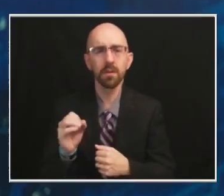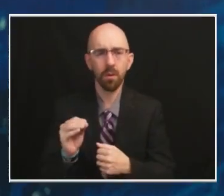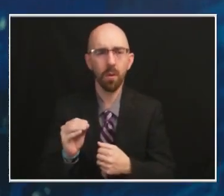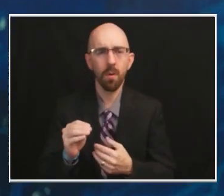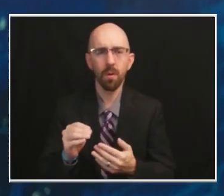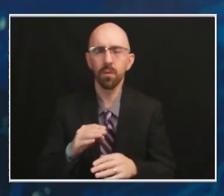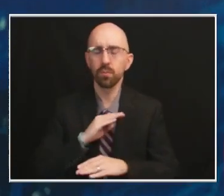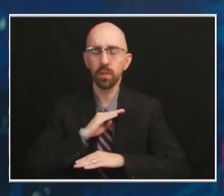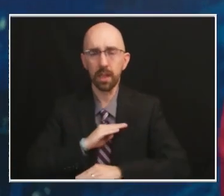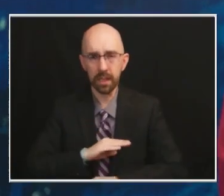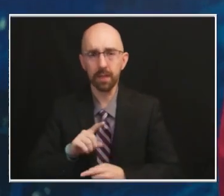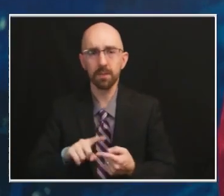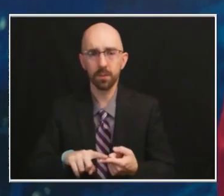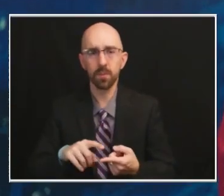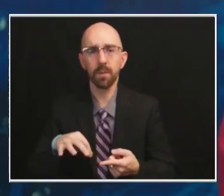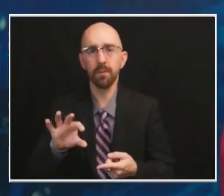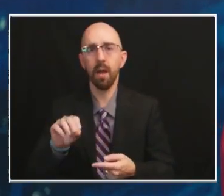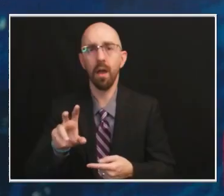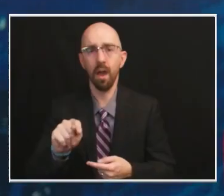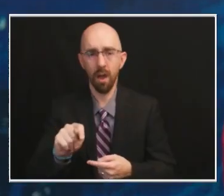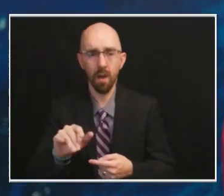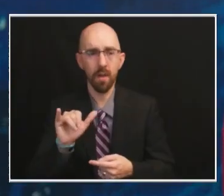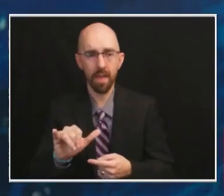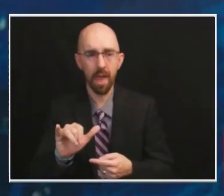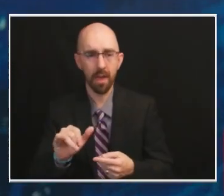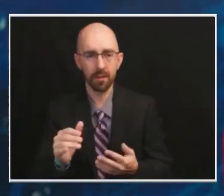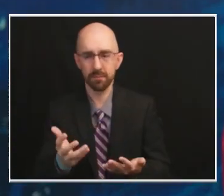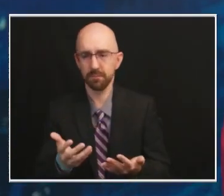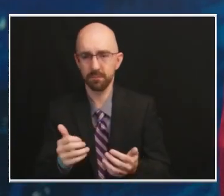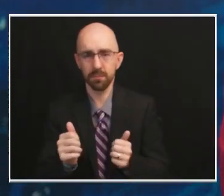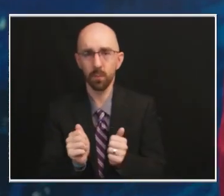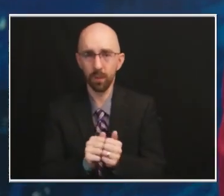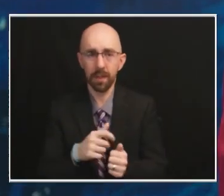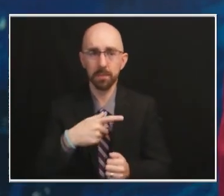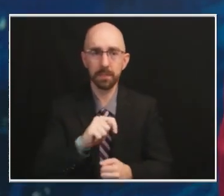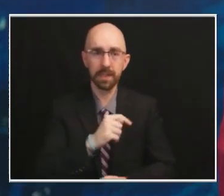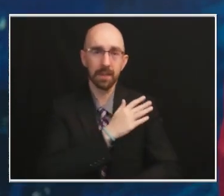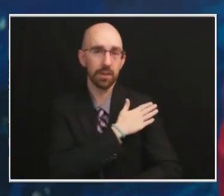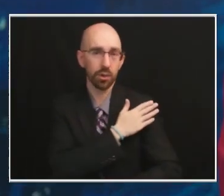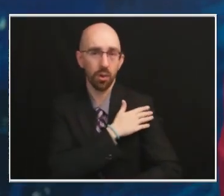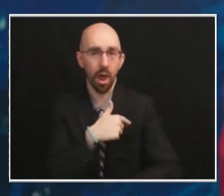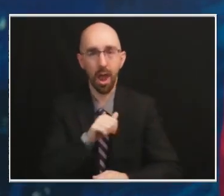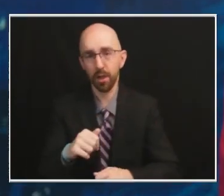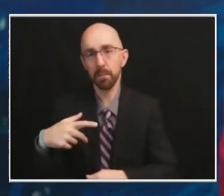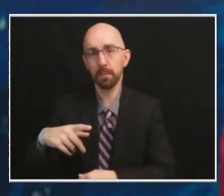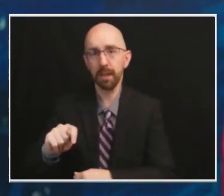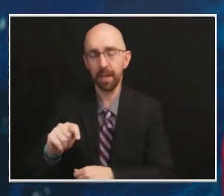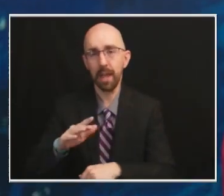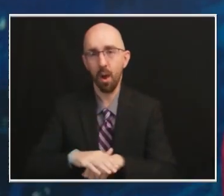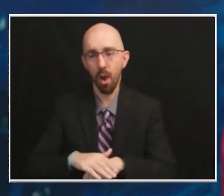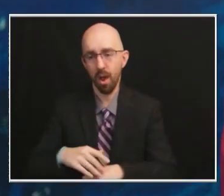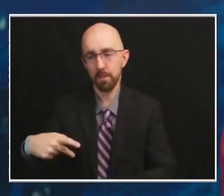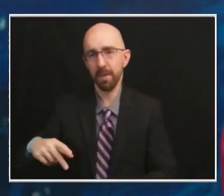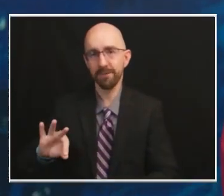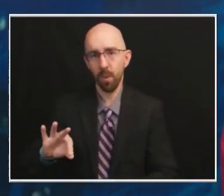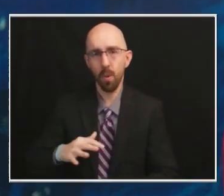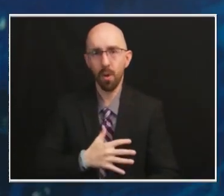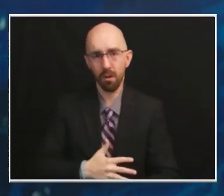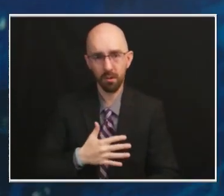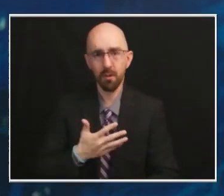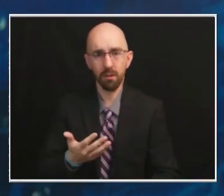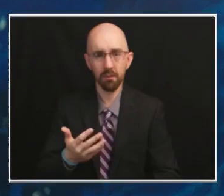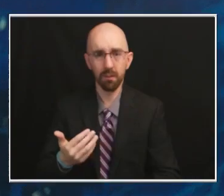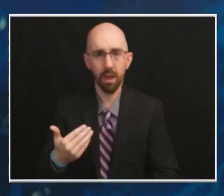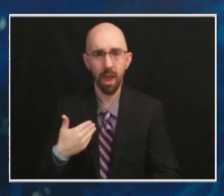to actually find out that just like the physical therapy on my shoulder, I could get physical therapy on my pelvic floor and help with the pain